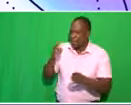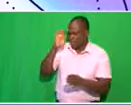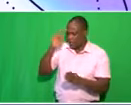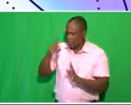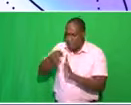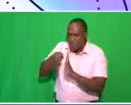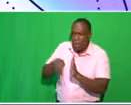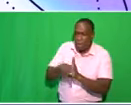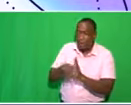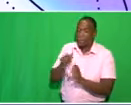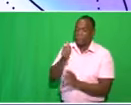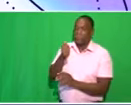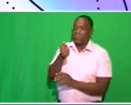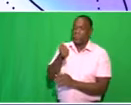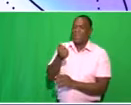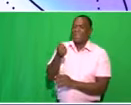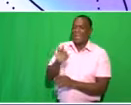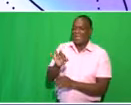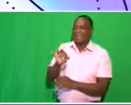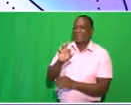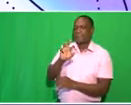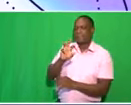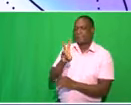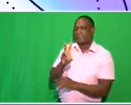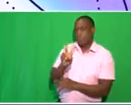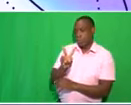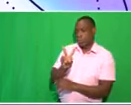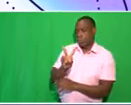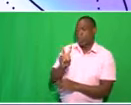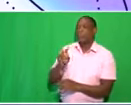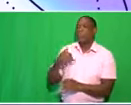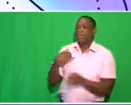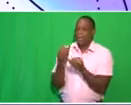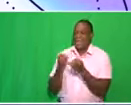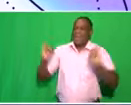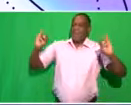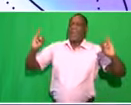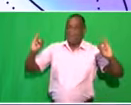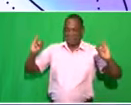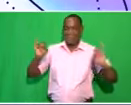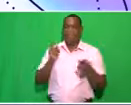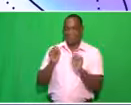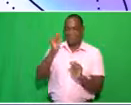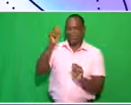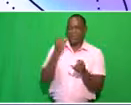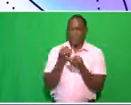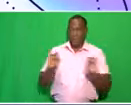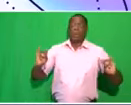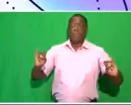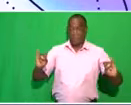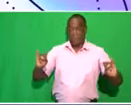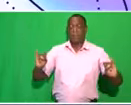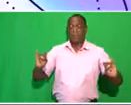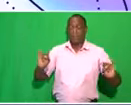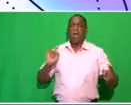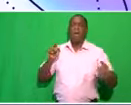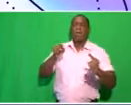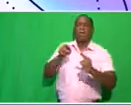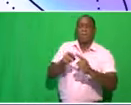present, 1962 being the year that we had our independence, to present, there has been a number